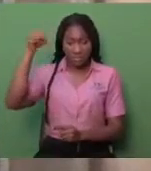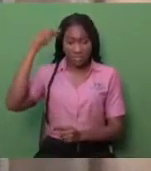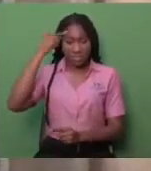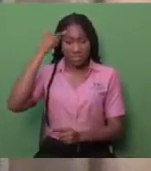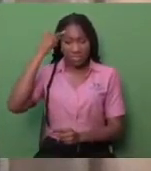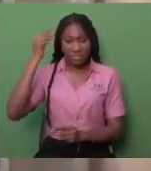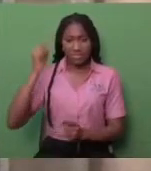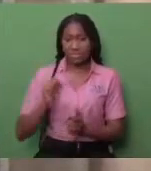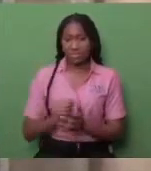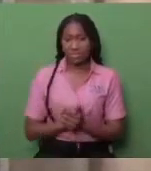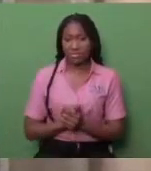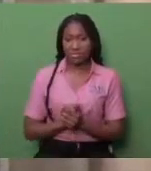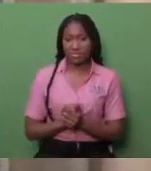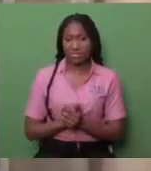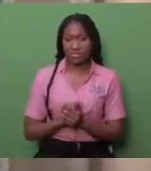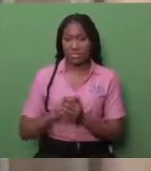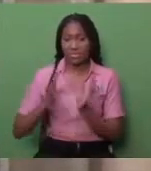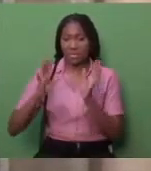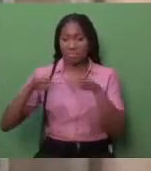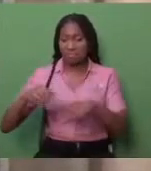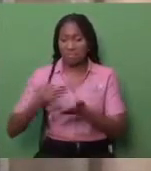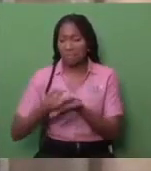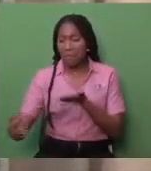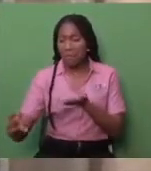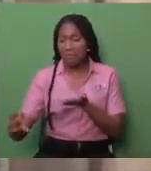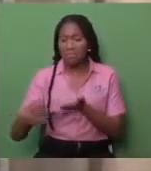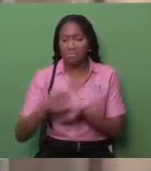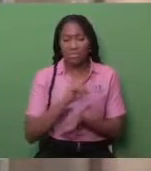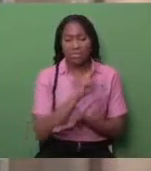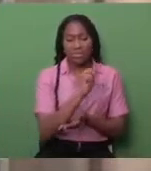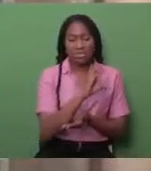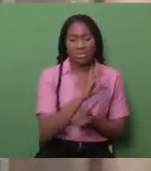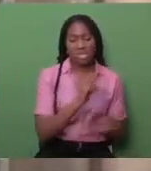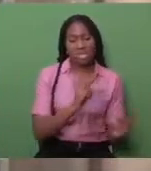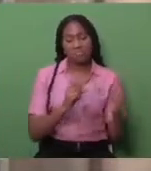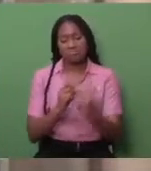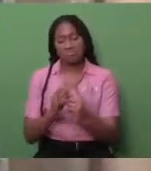the UNC has to come and fix the country.